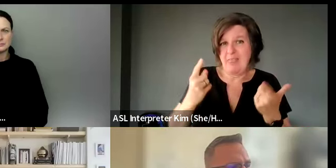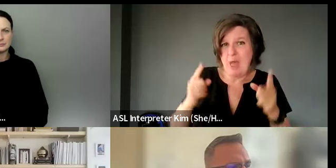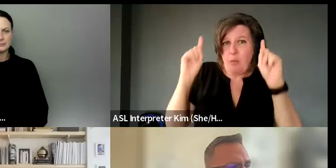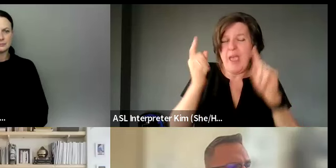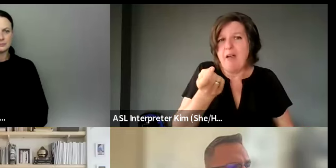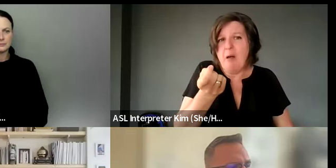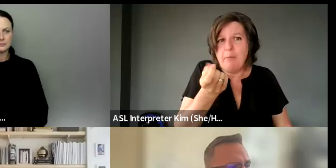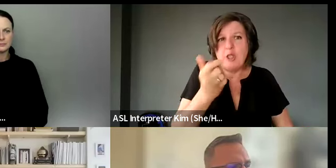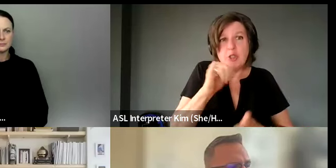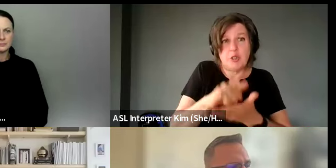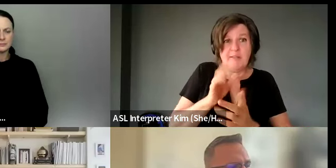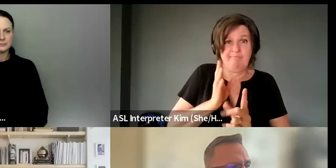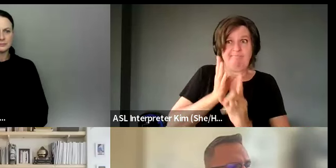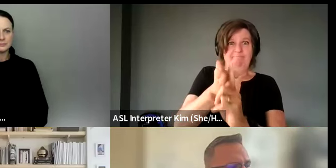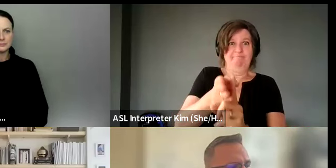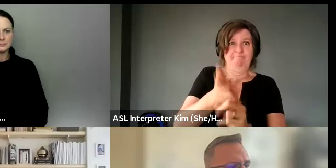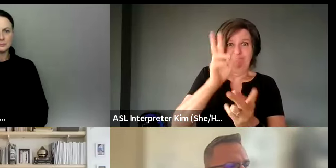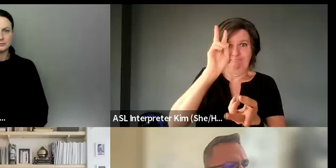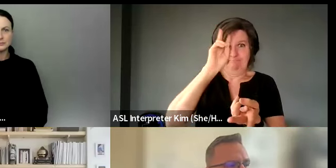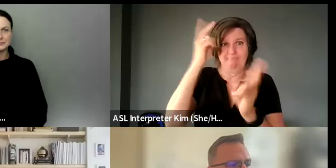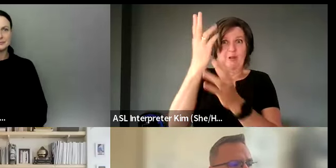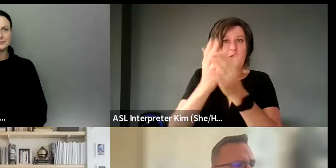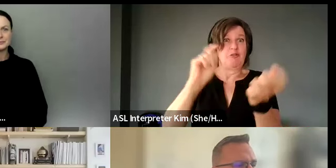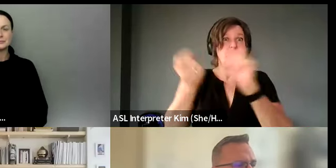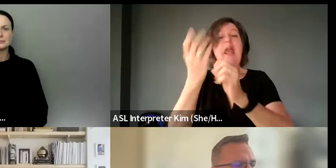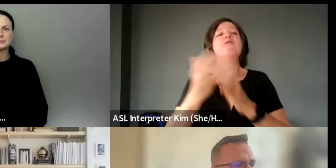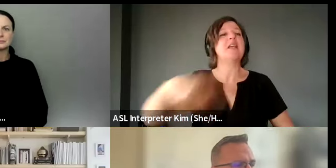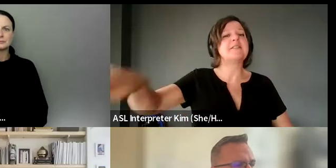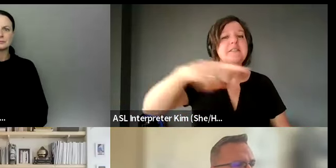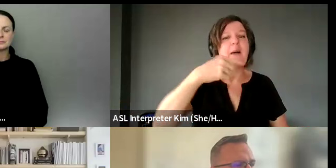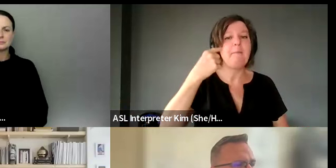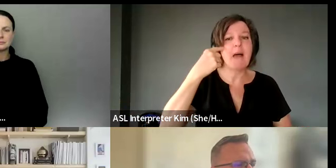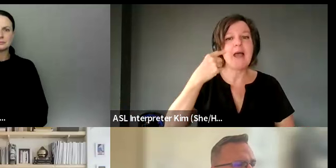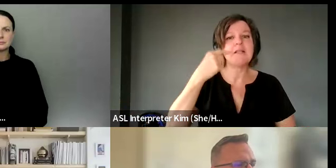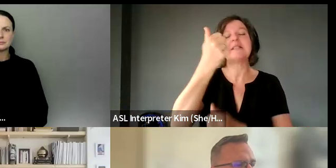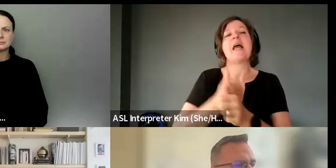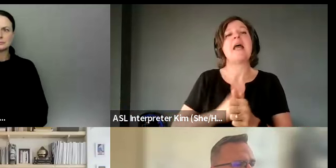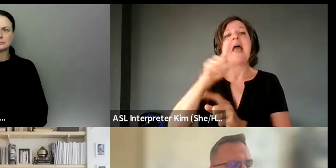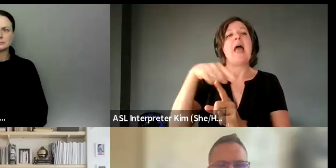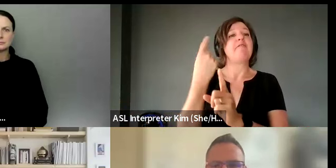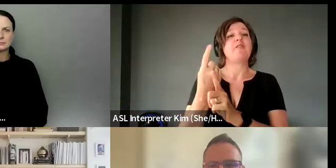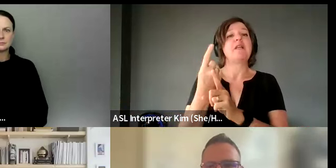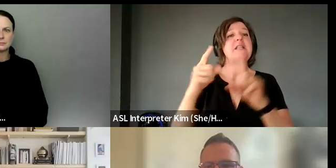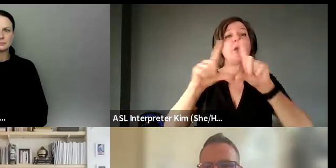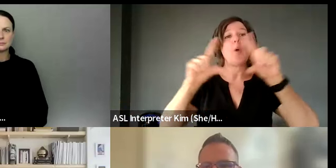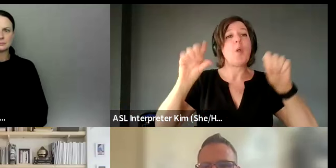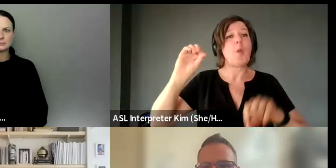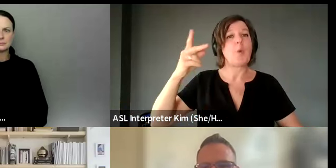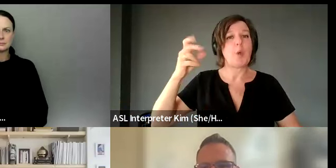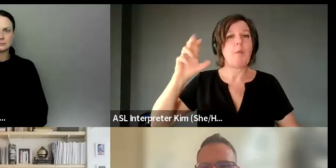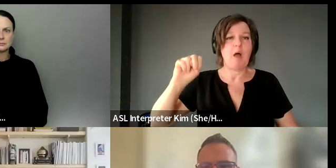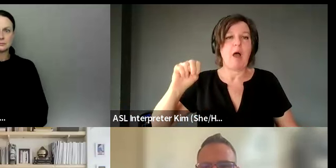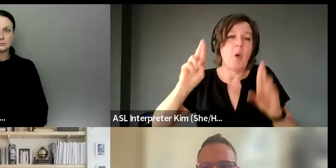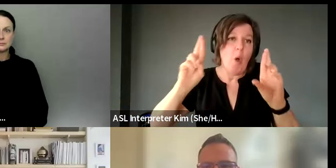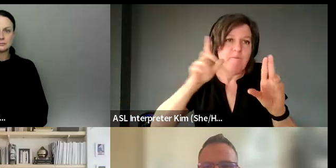that, changing some minds every single KubeCon, maybe, then bit by bit we'll change the community, hopefully. At least that's my